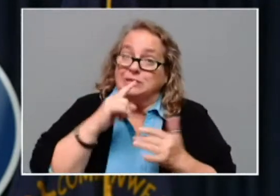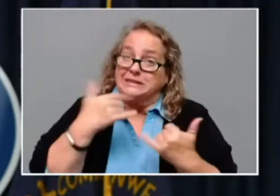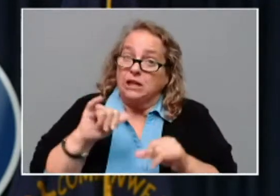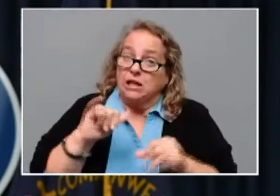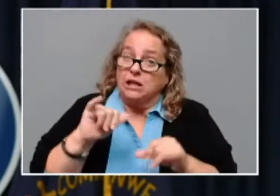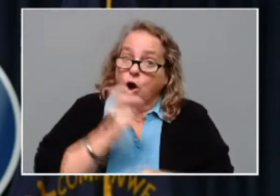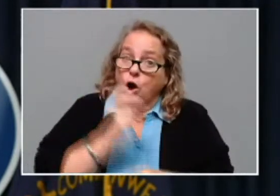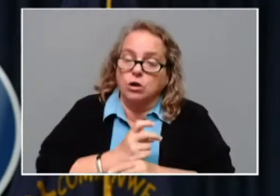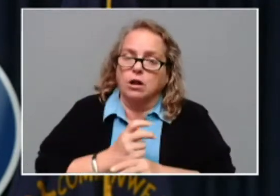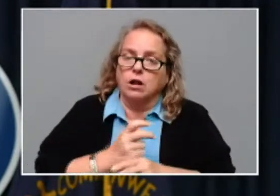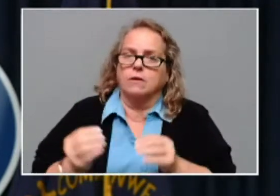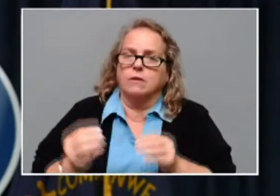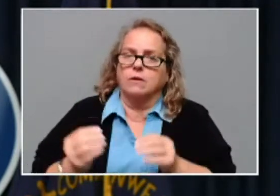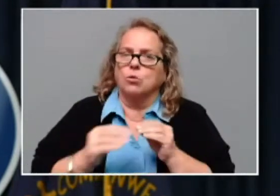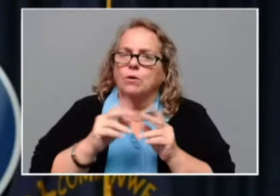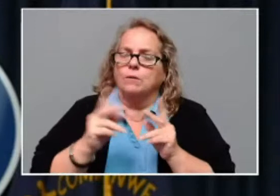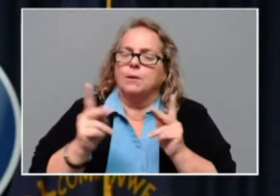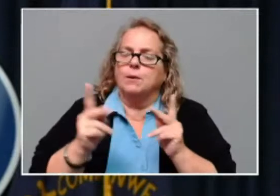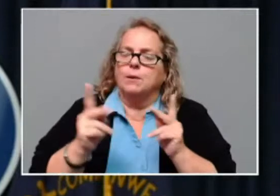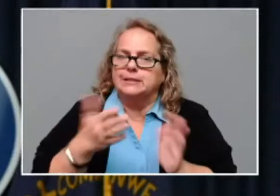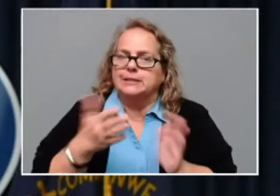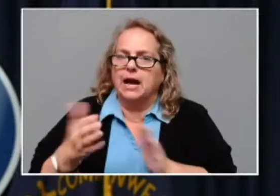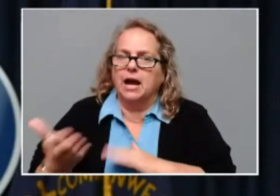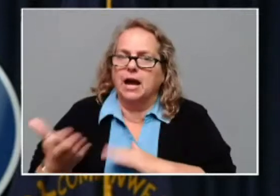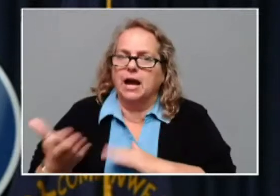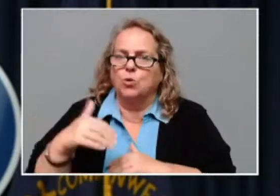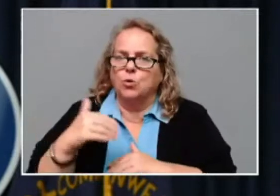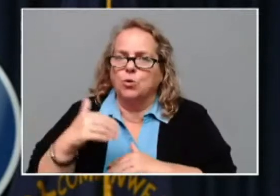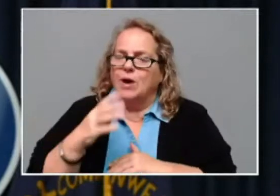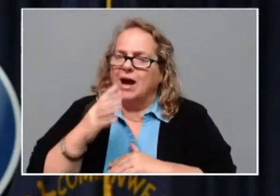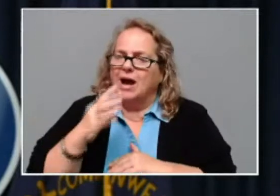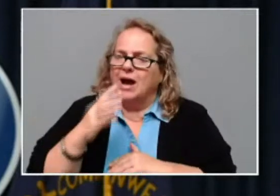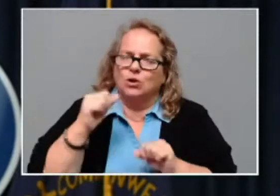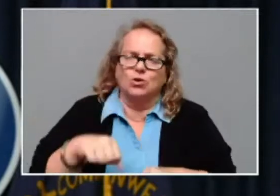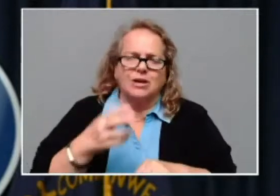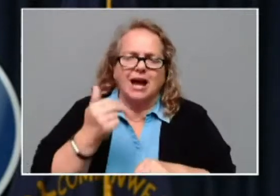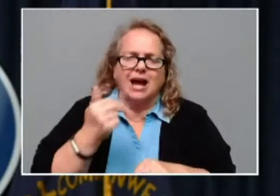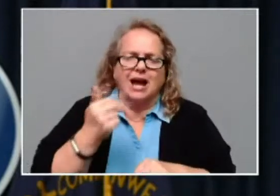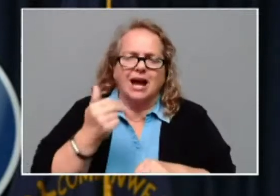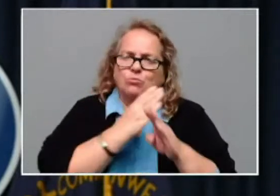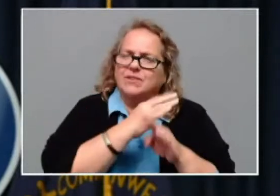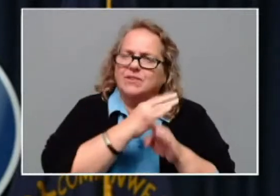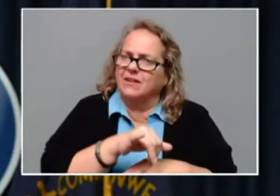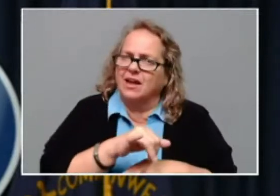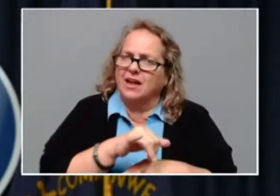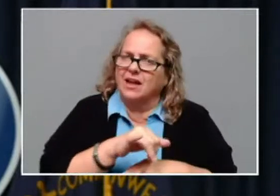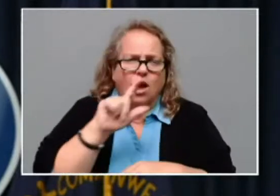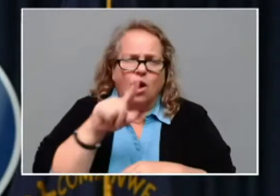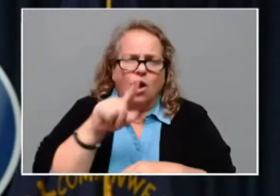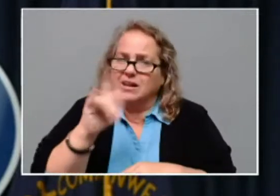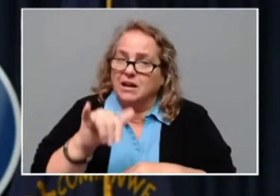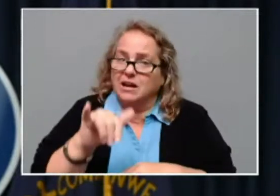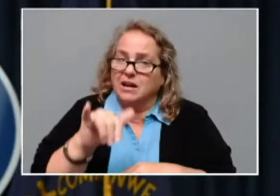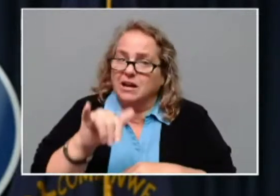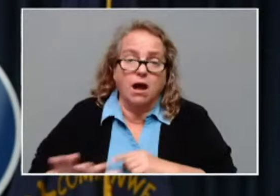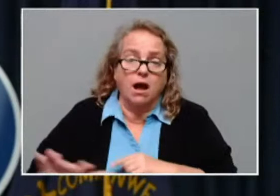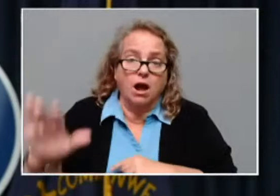see, and that loss being preventable. And it's not just in Kentucky, it's across the country. We've now